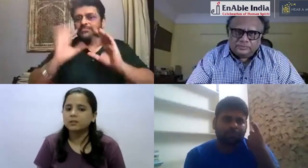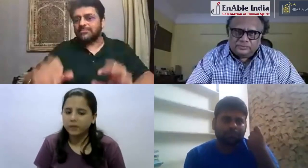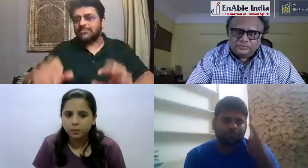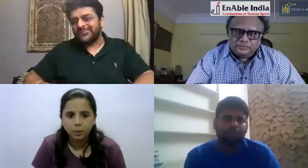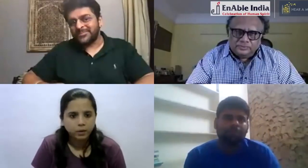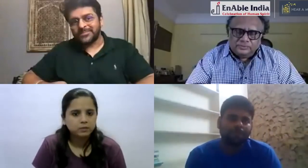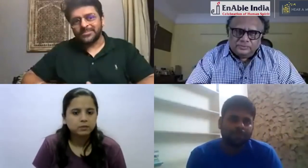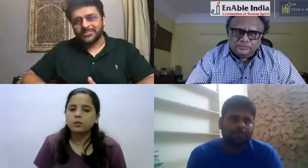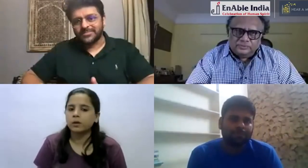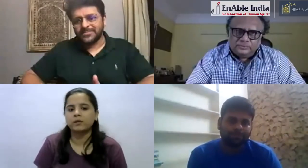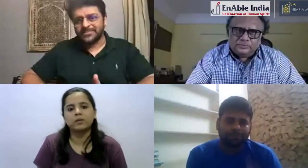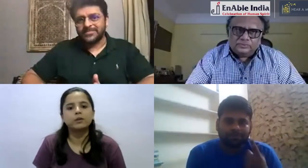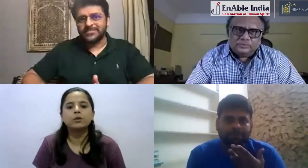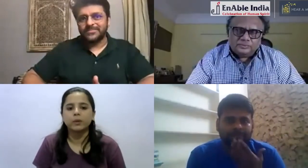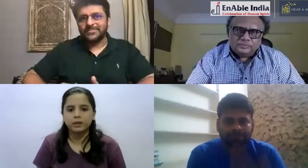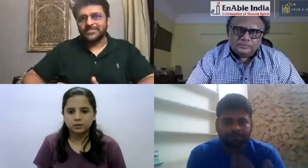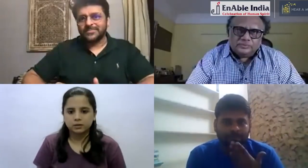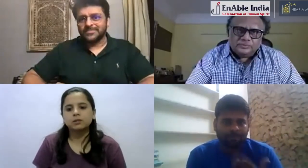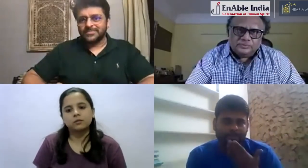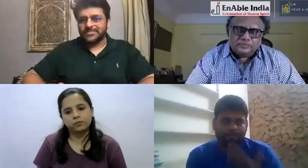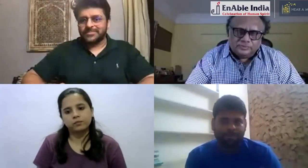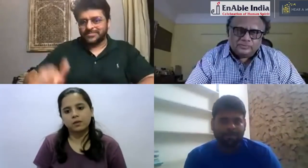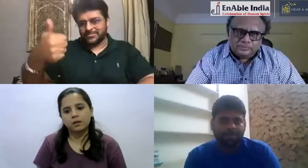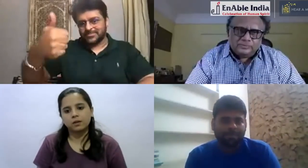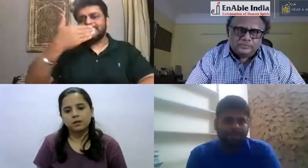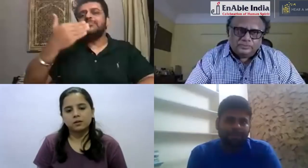them that it's very important for everyone to do it.